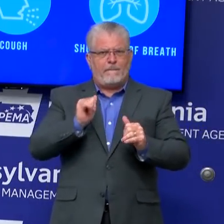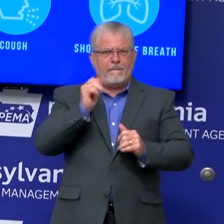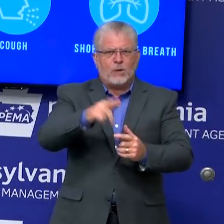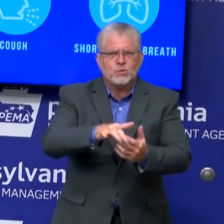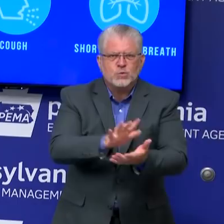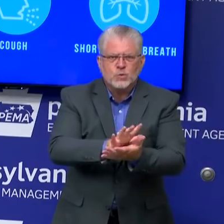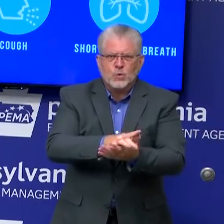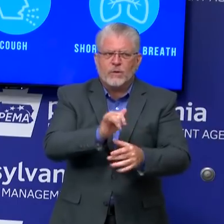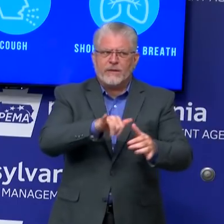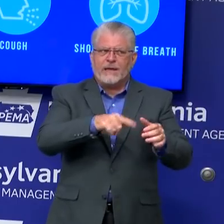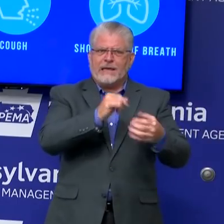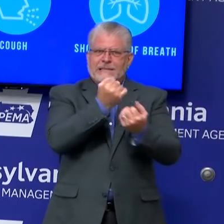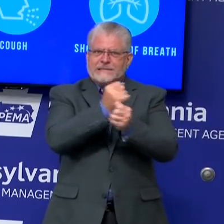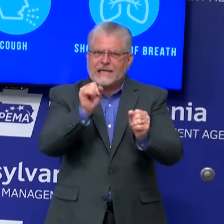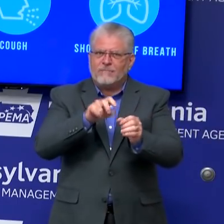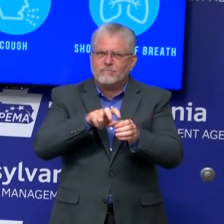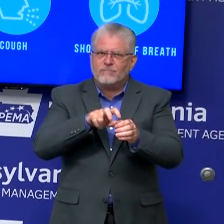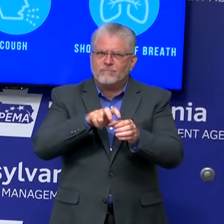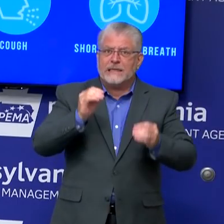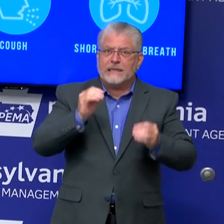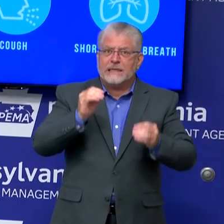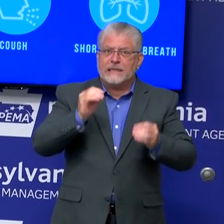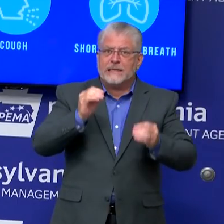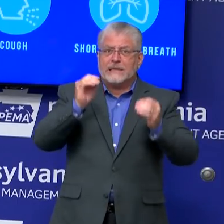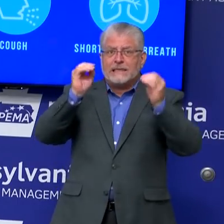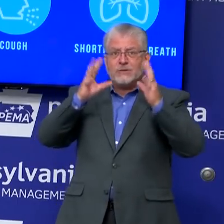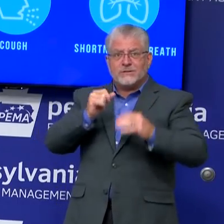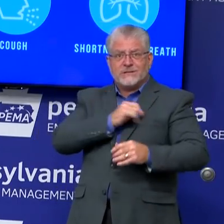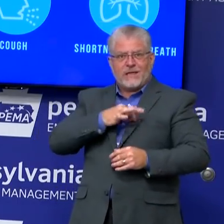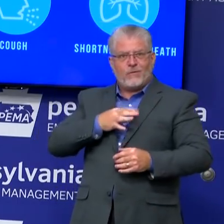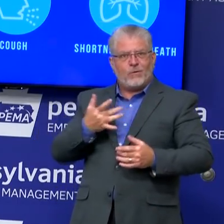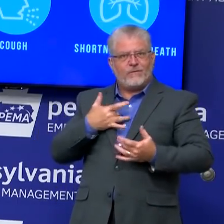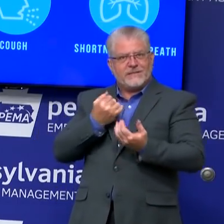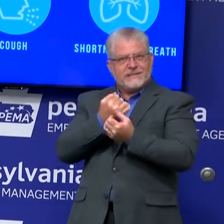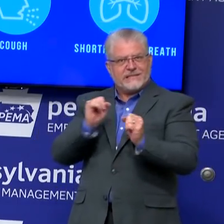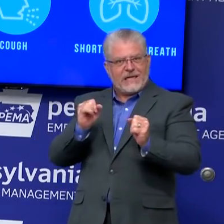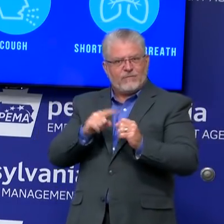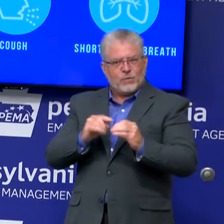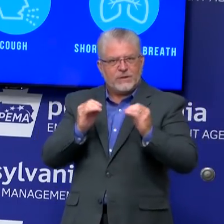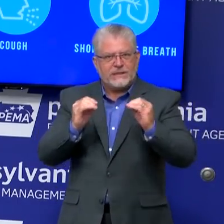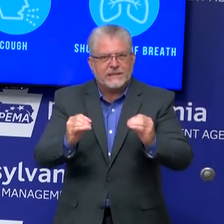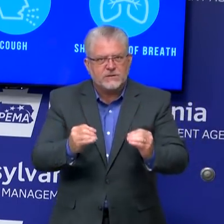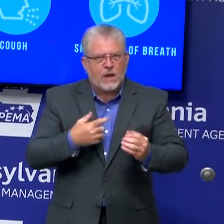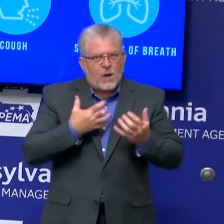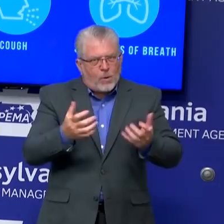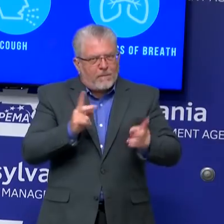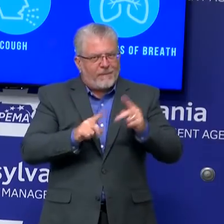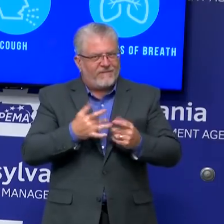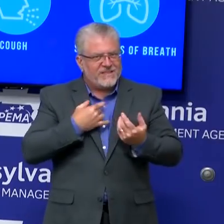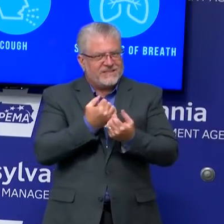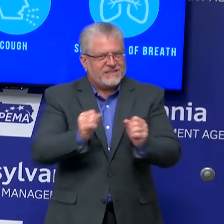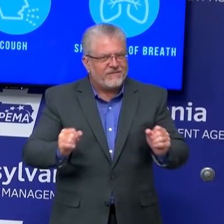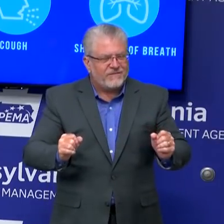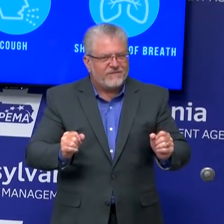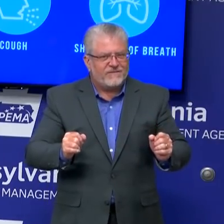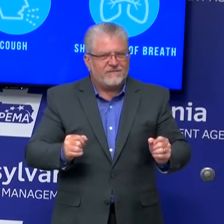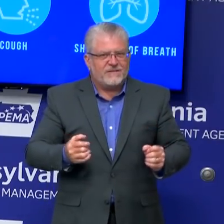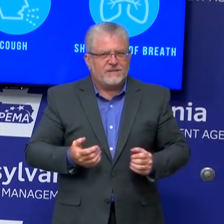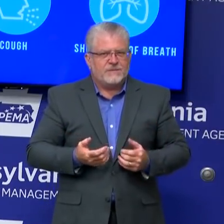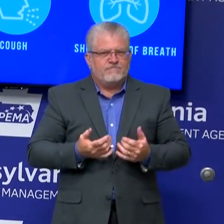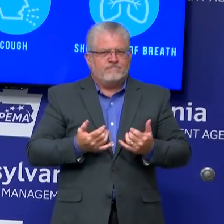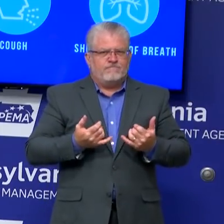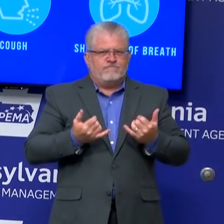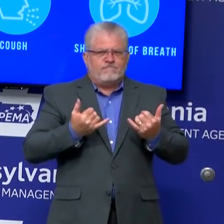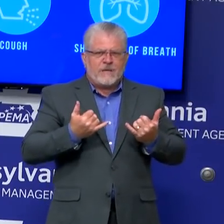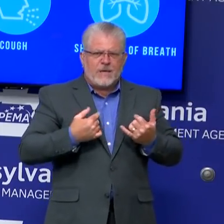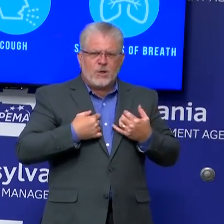and our staff can feel that they will be safe when they go to educate our children. So with that, I'm going to try to share my screen, and if I can't,